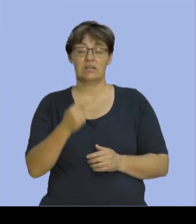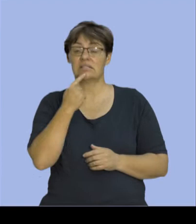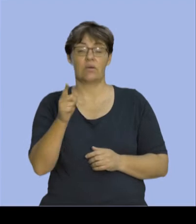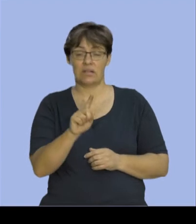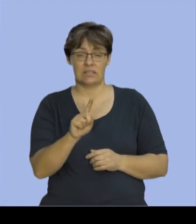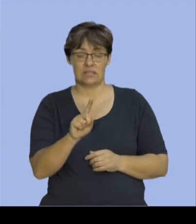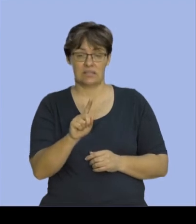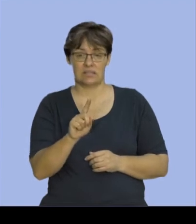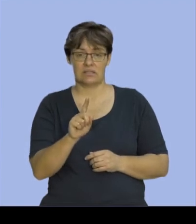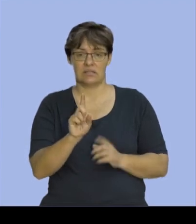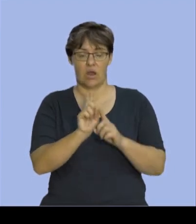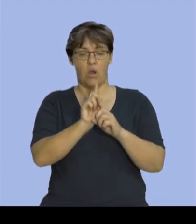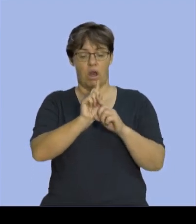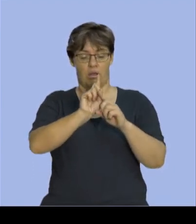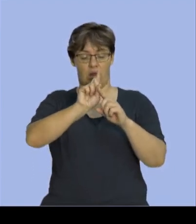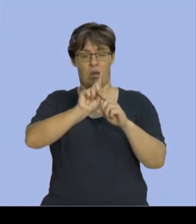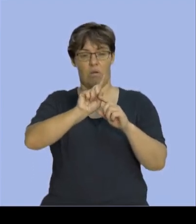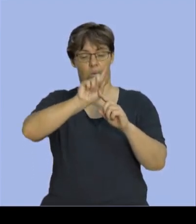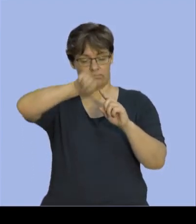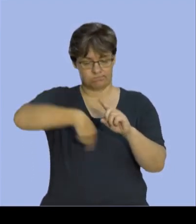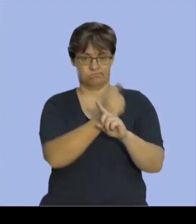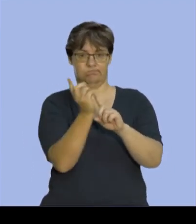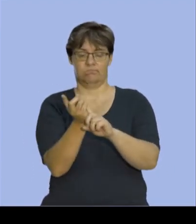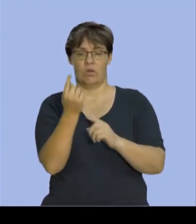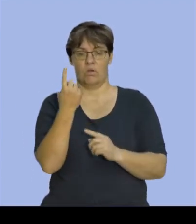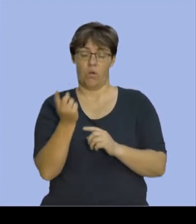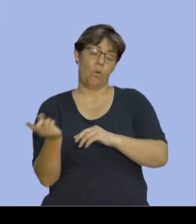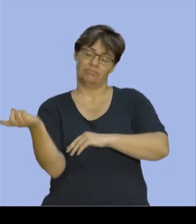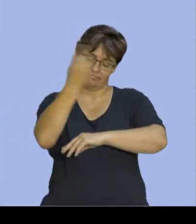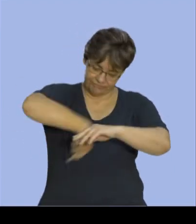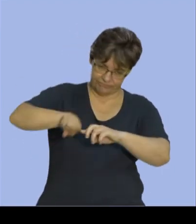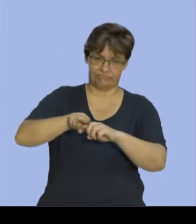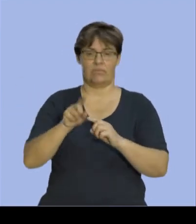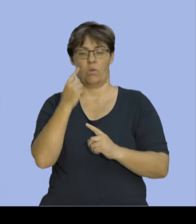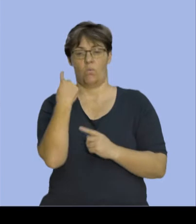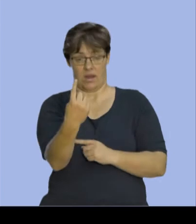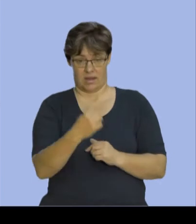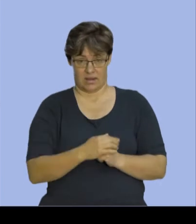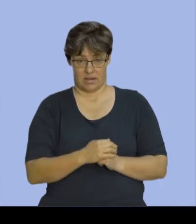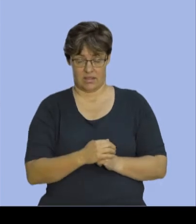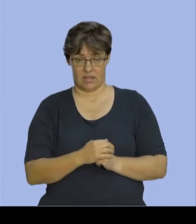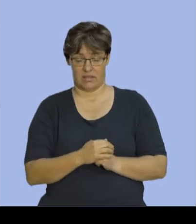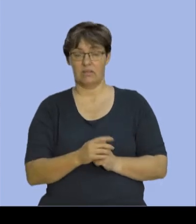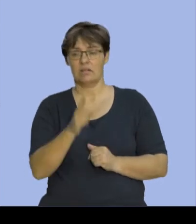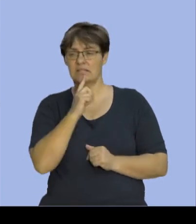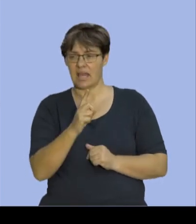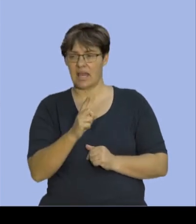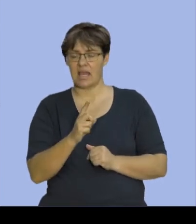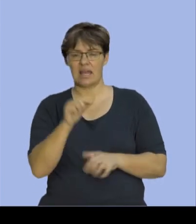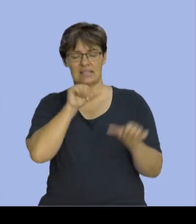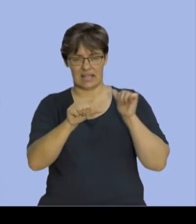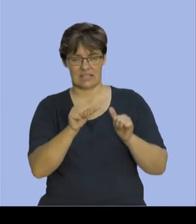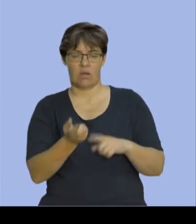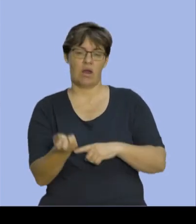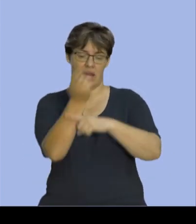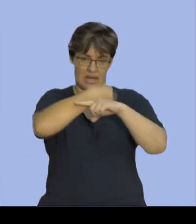this one rotation, right? Or people that are doing science as well will know that one